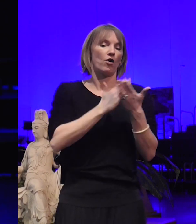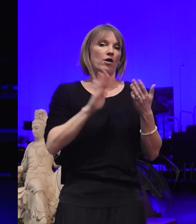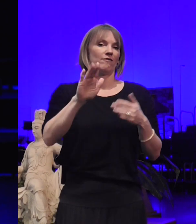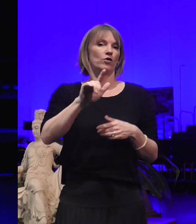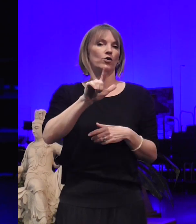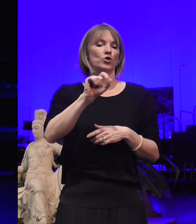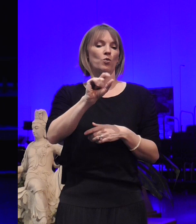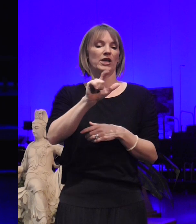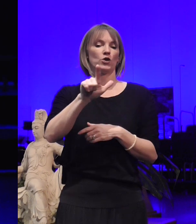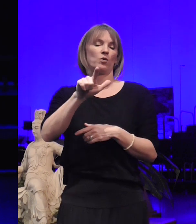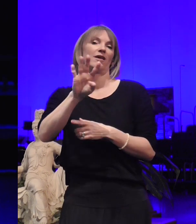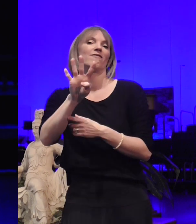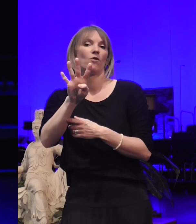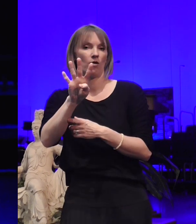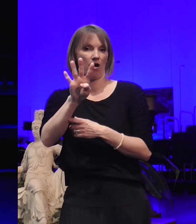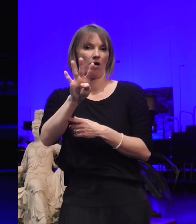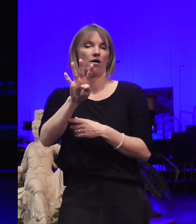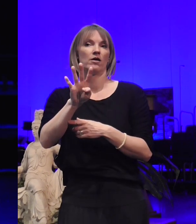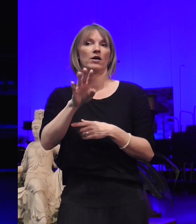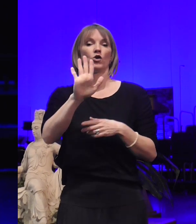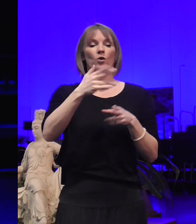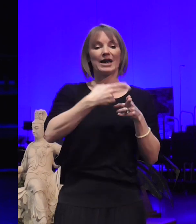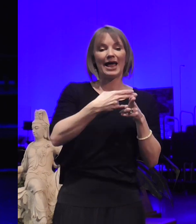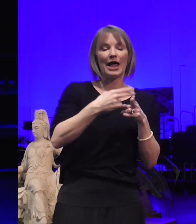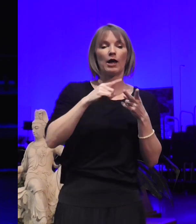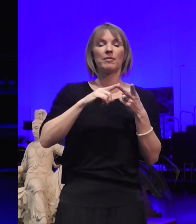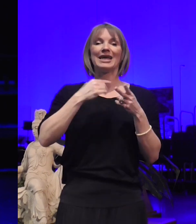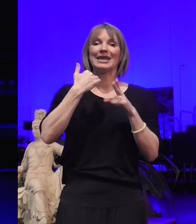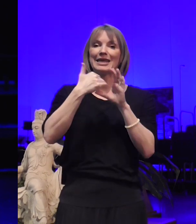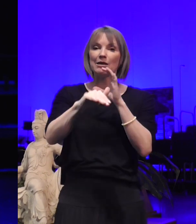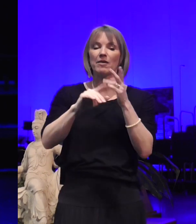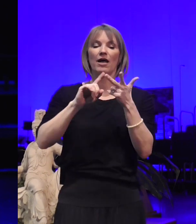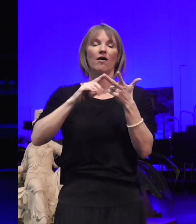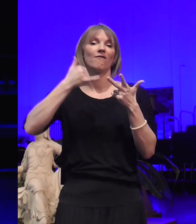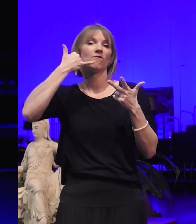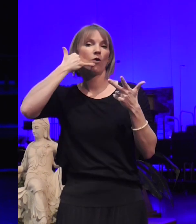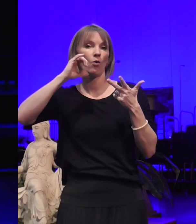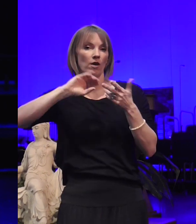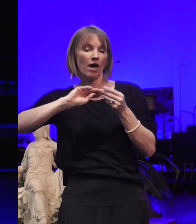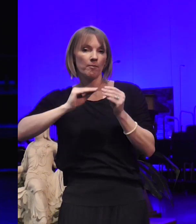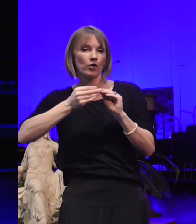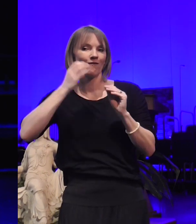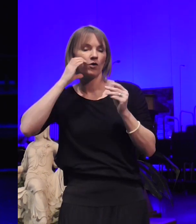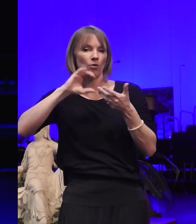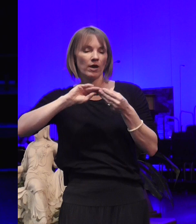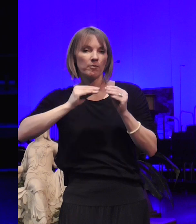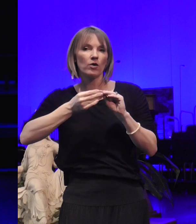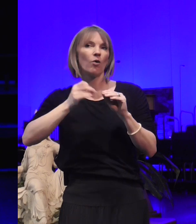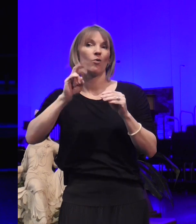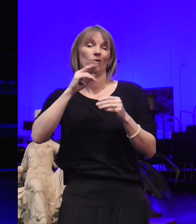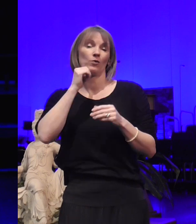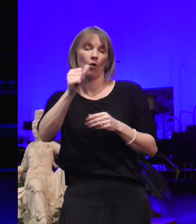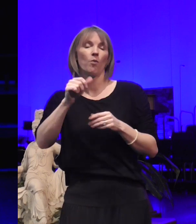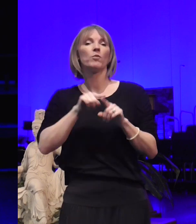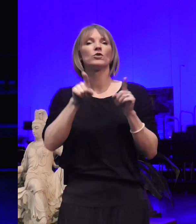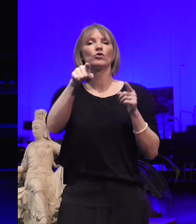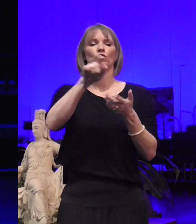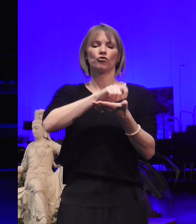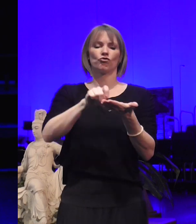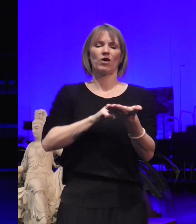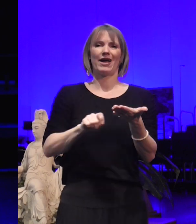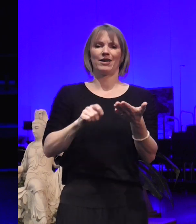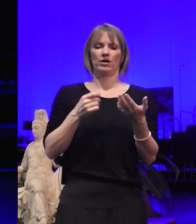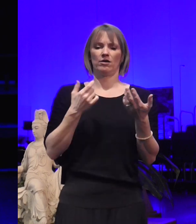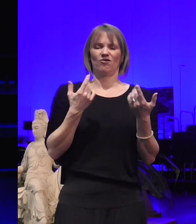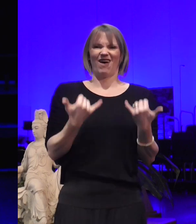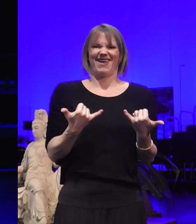2024. You write your name, your email, or your phone number if you want to be contacted, or don't. But you write, what is the current state